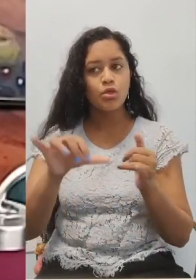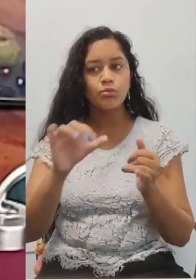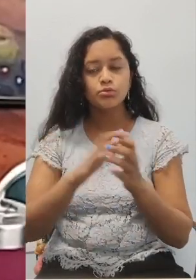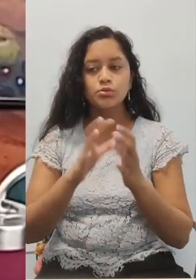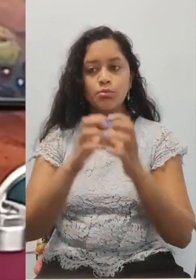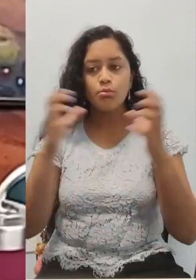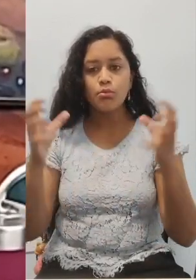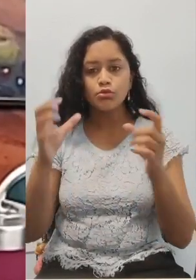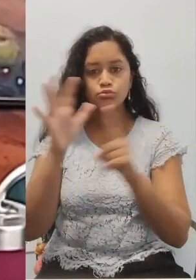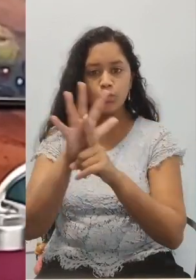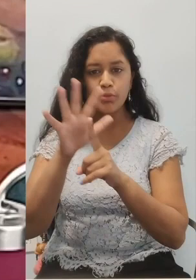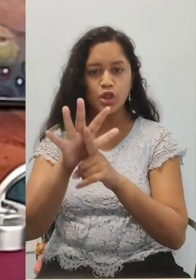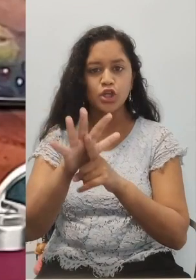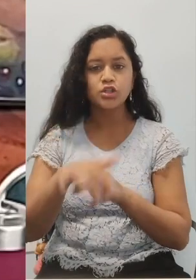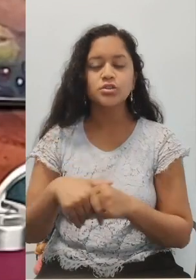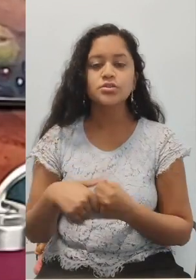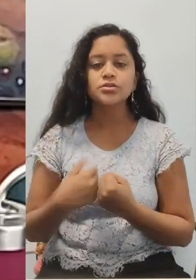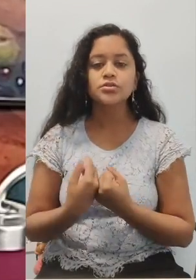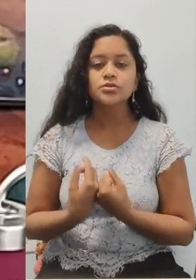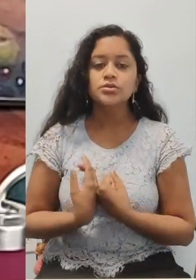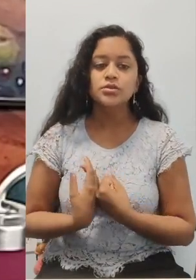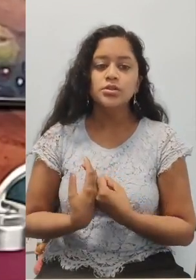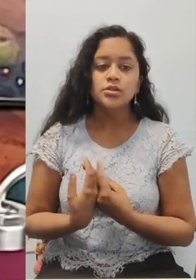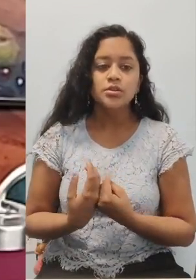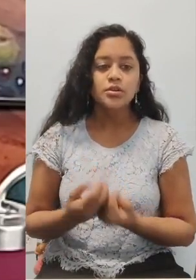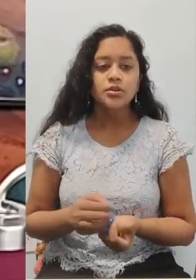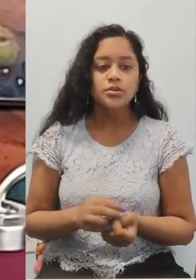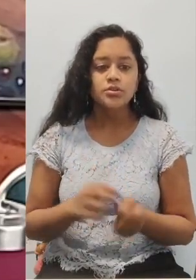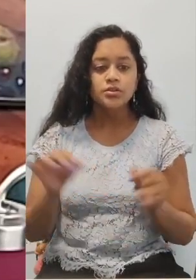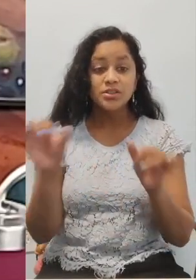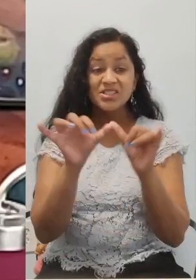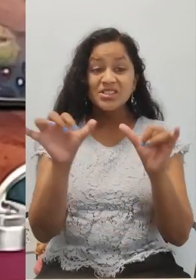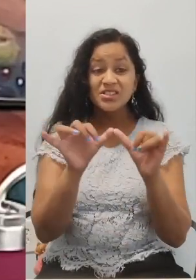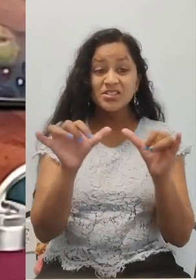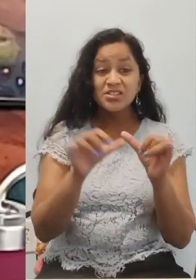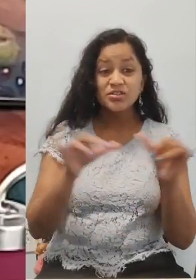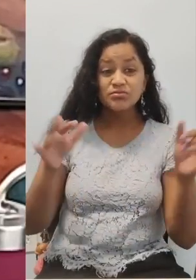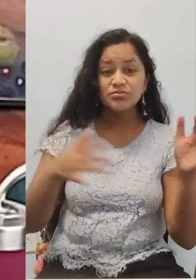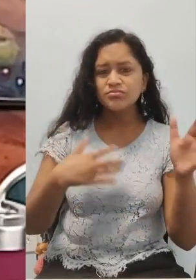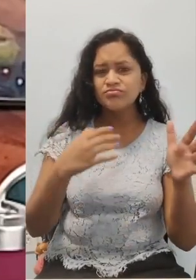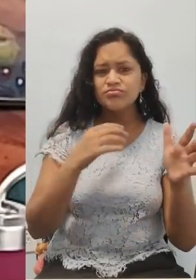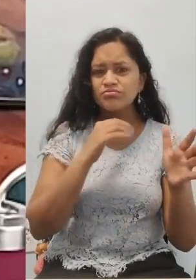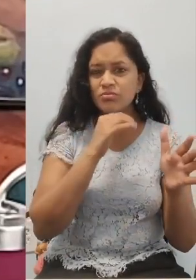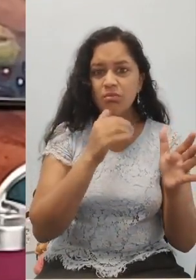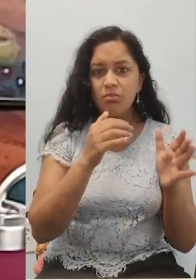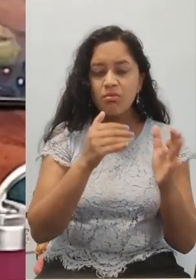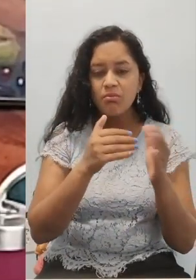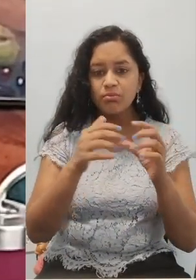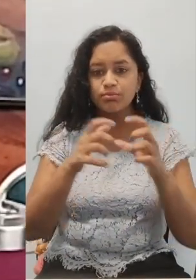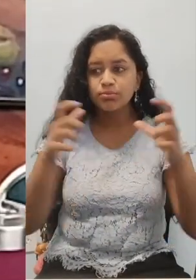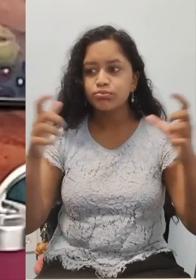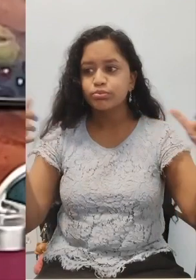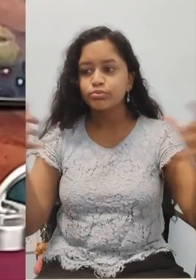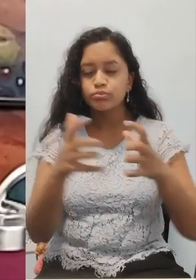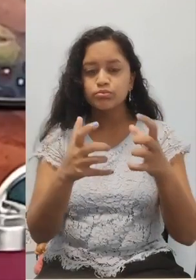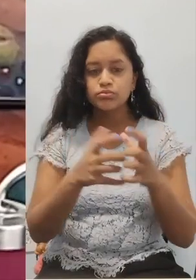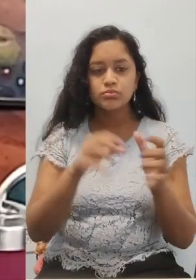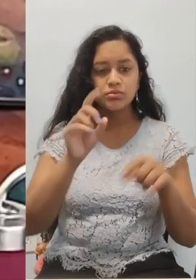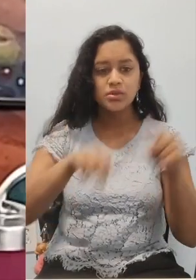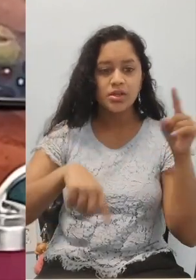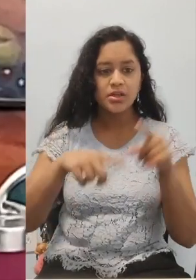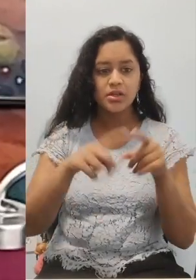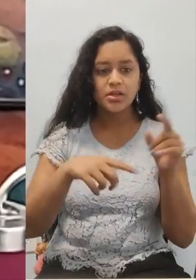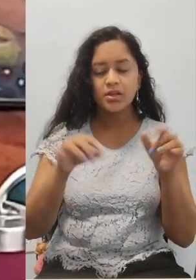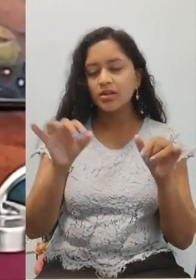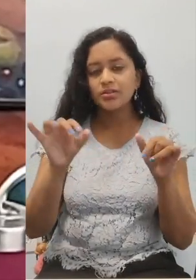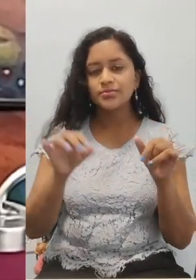have population sizes of those because the sightings are so few and rare that we can't model them yet. We can't estimate the size